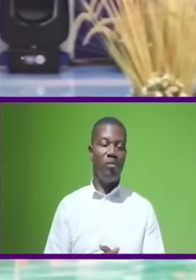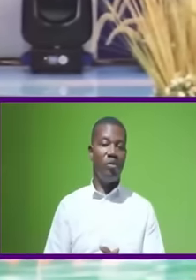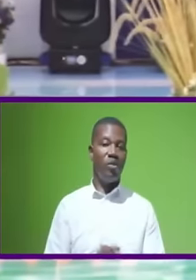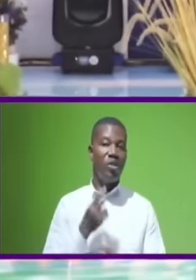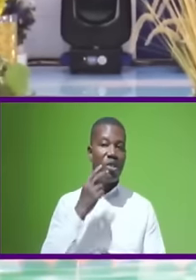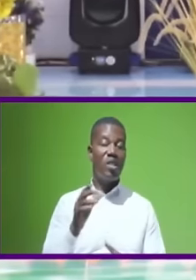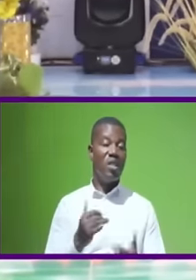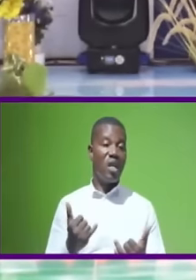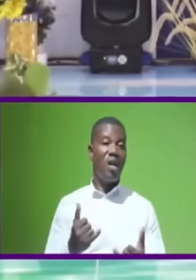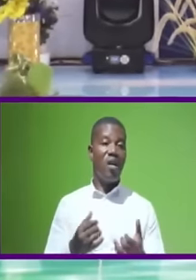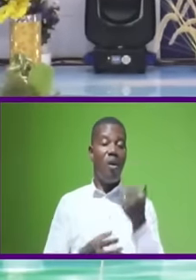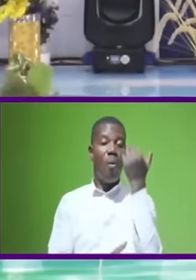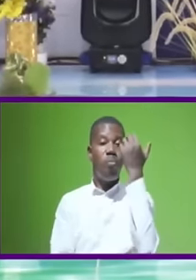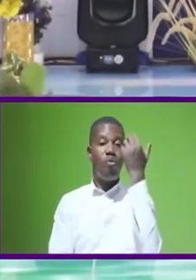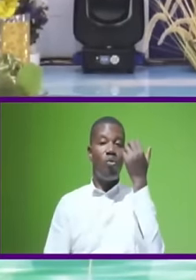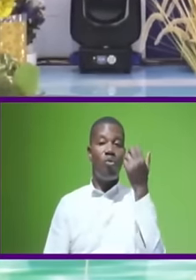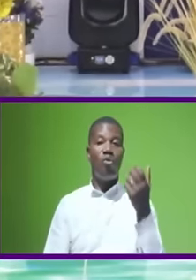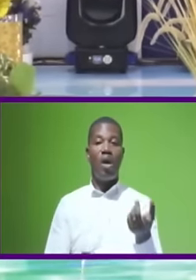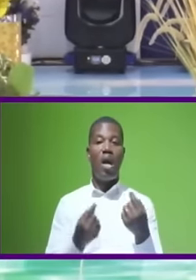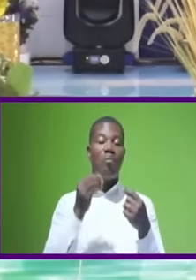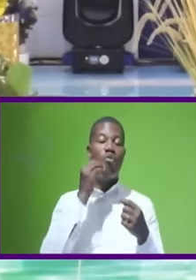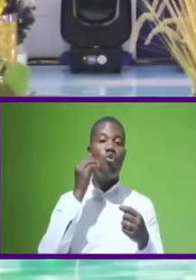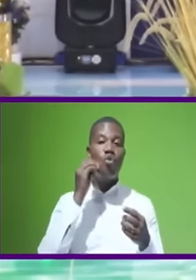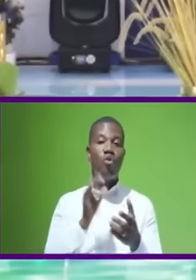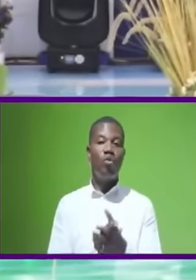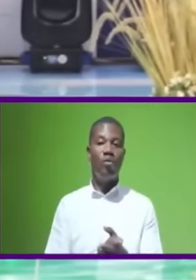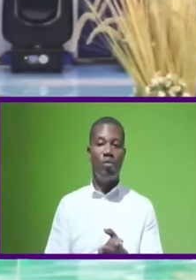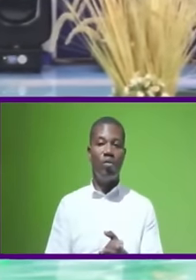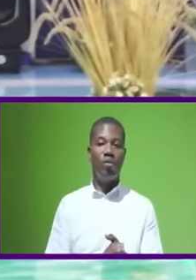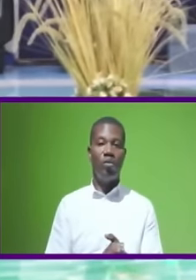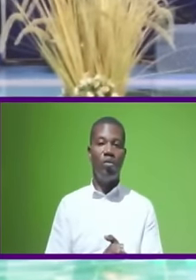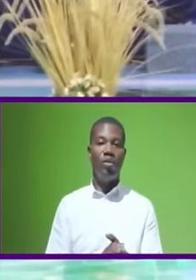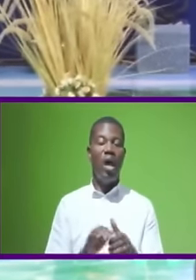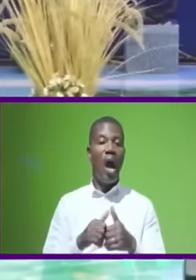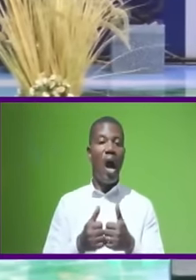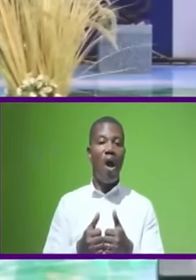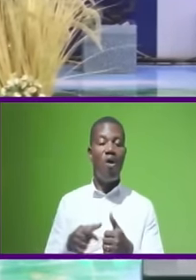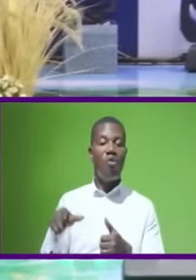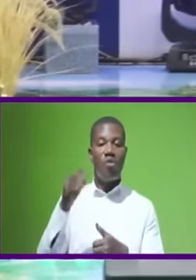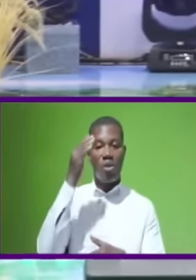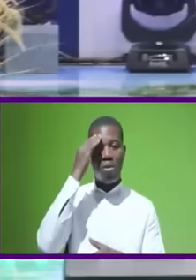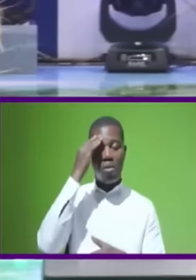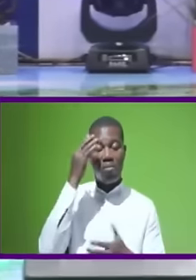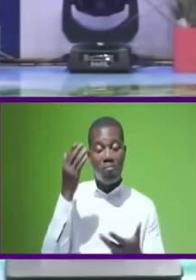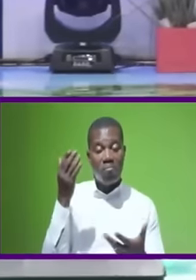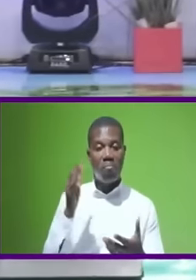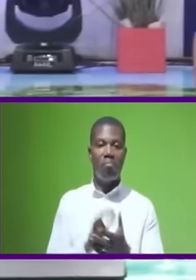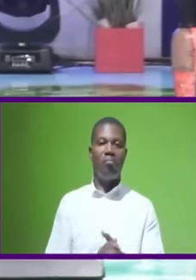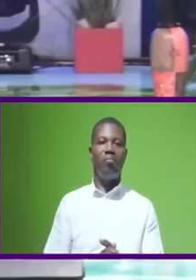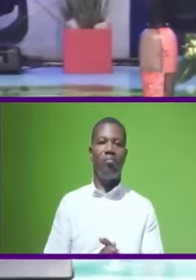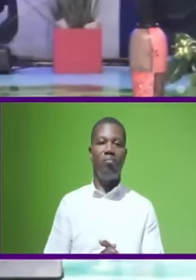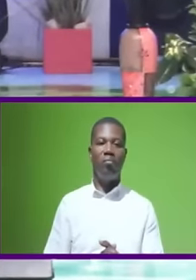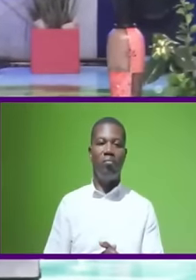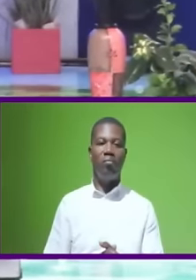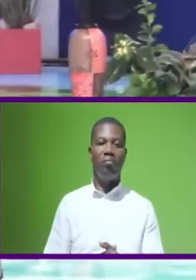that now poverty has visited you at home? How can we